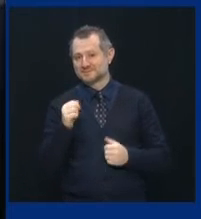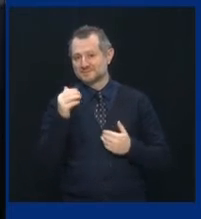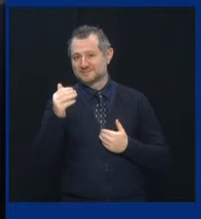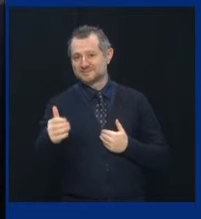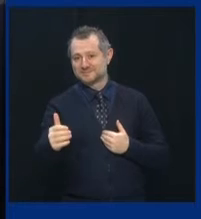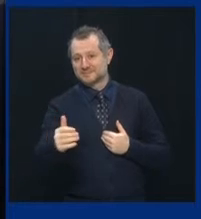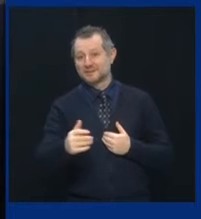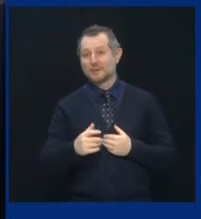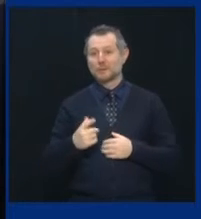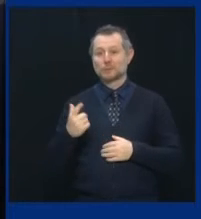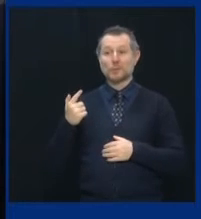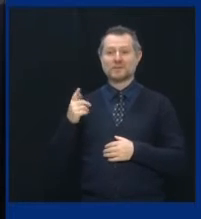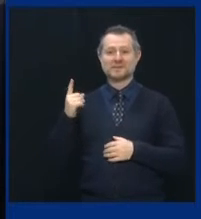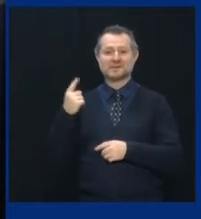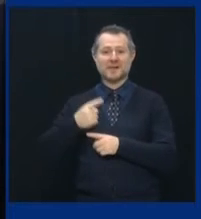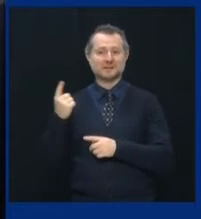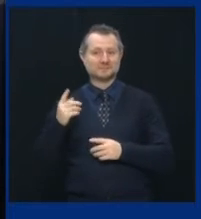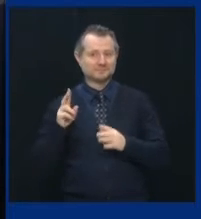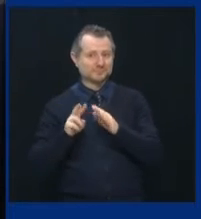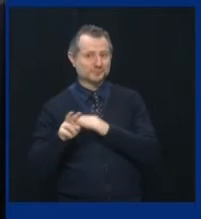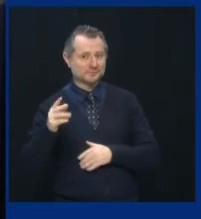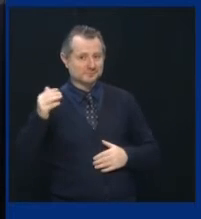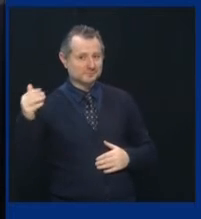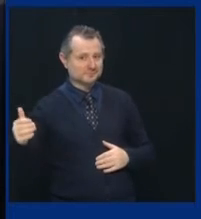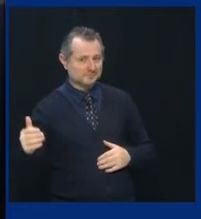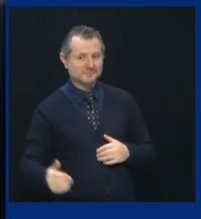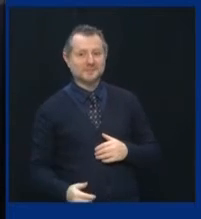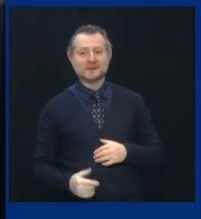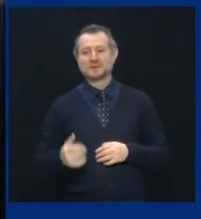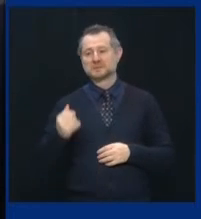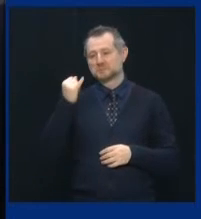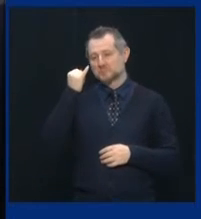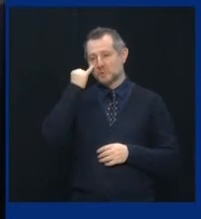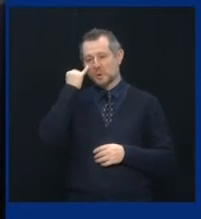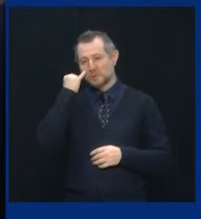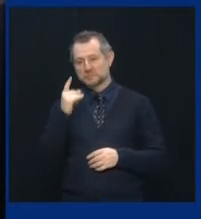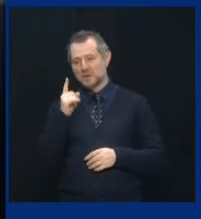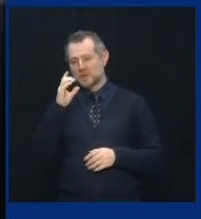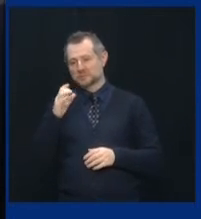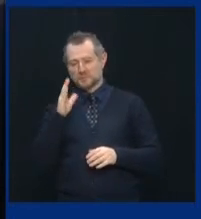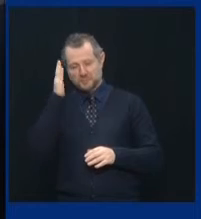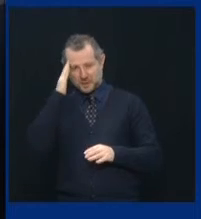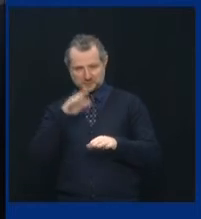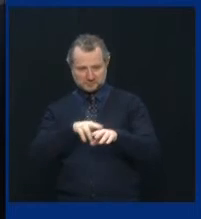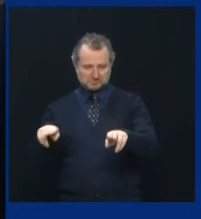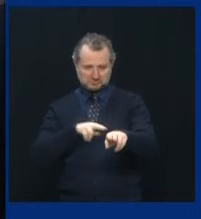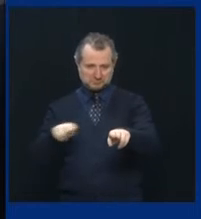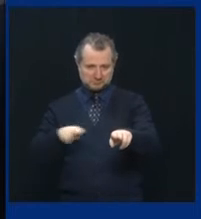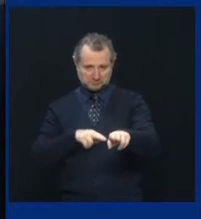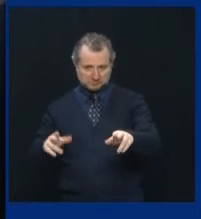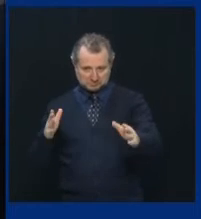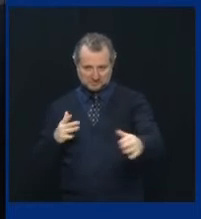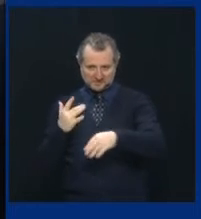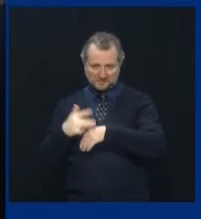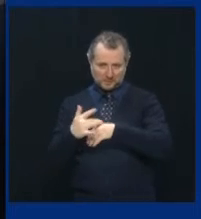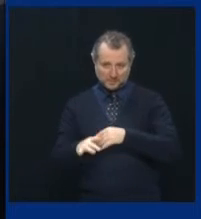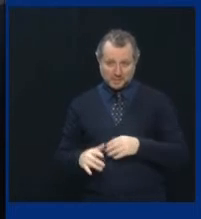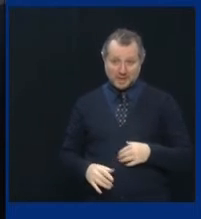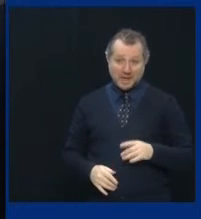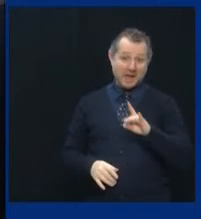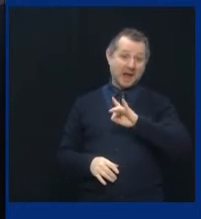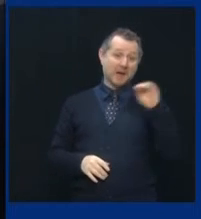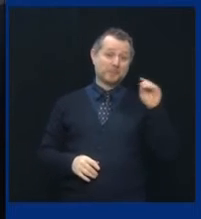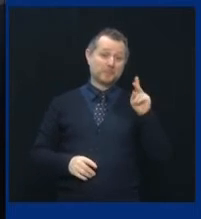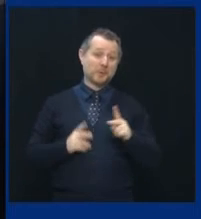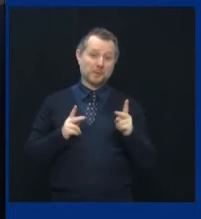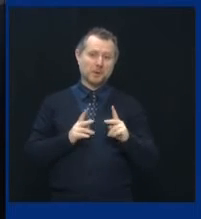21 days? So you can have a 100-bed hospital, and I can have 80 people